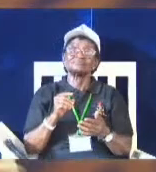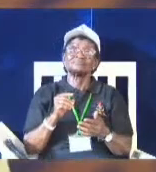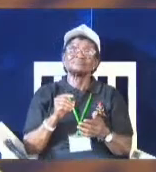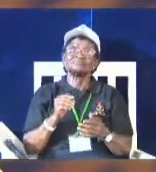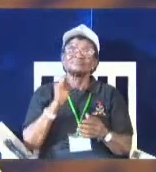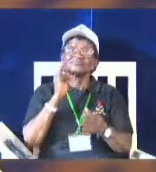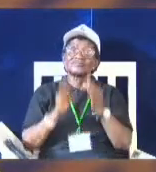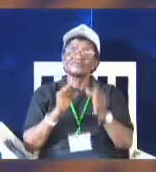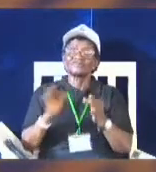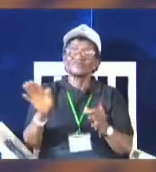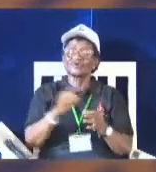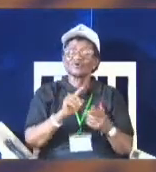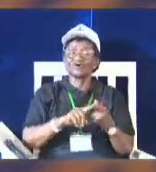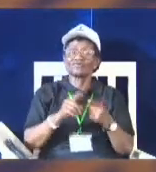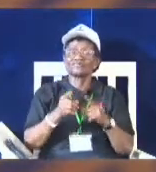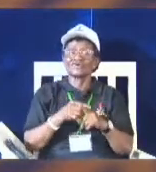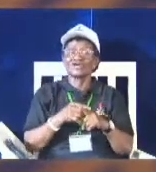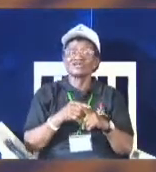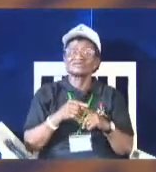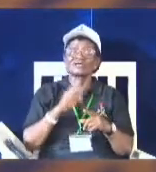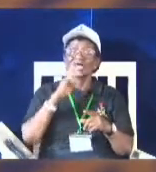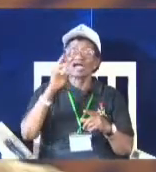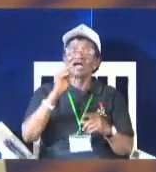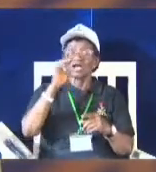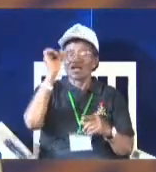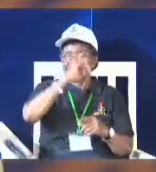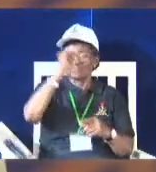If your friends are fools,